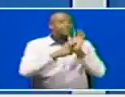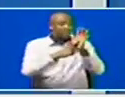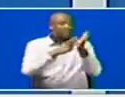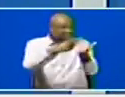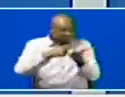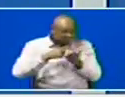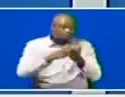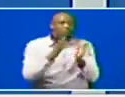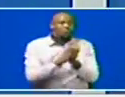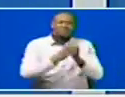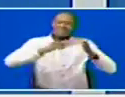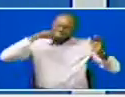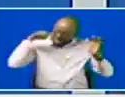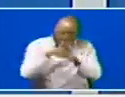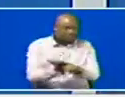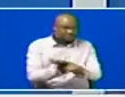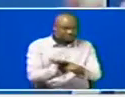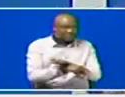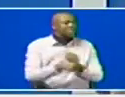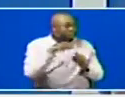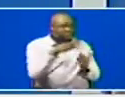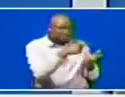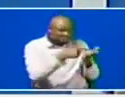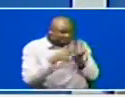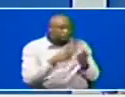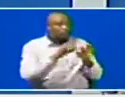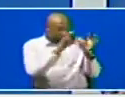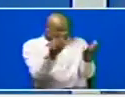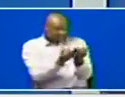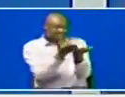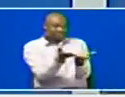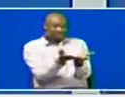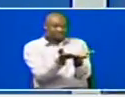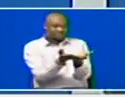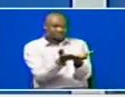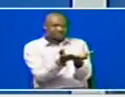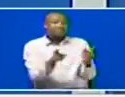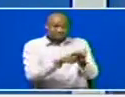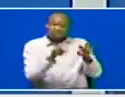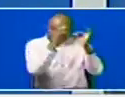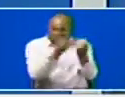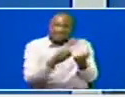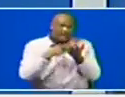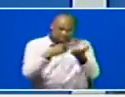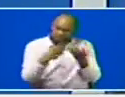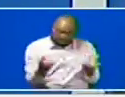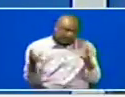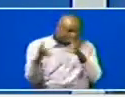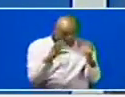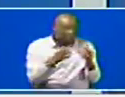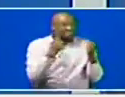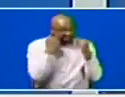was extremely robust, but it was a discussion within the family, like a family argument. Right. And it was